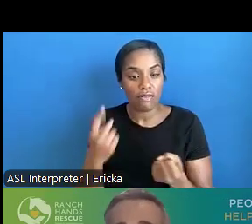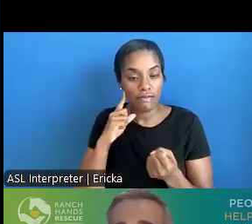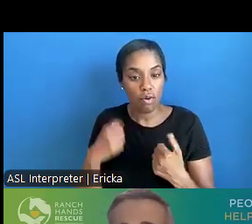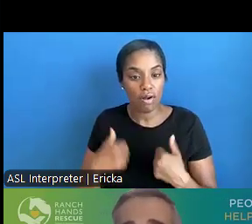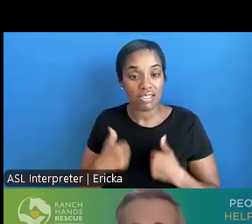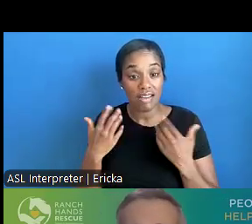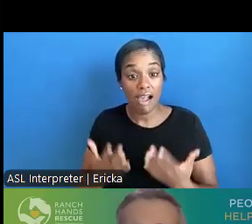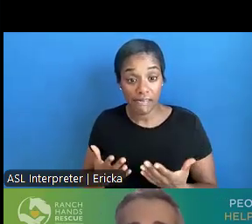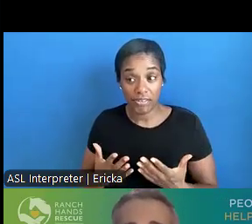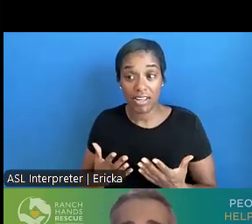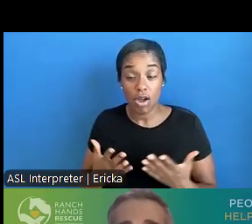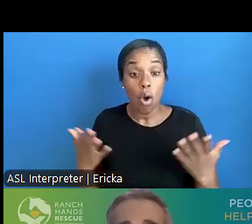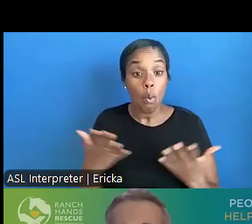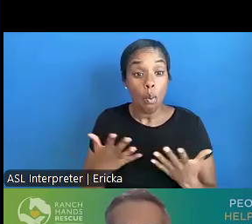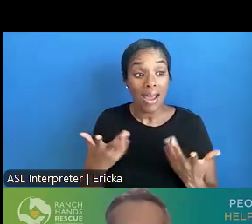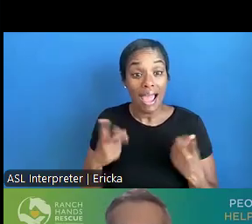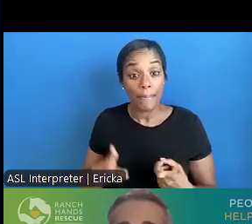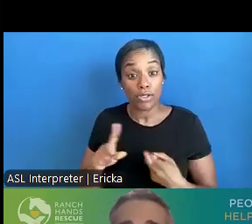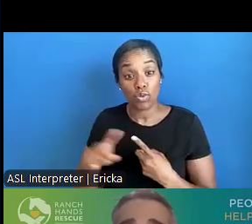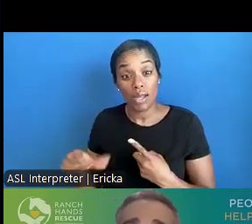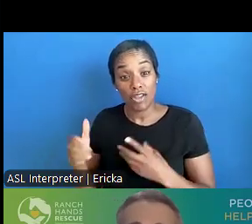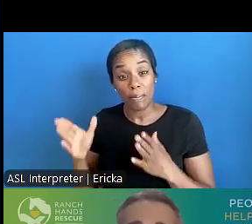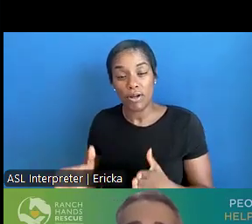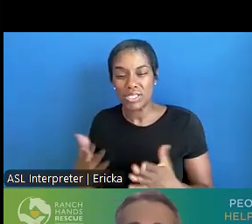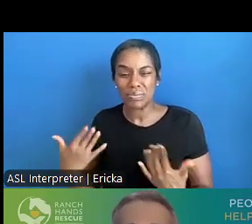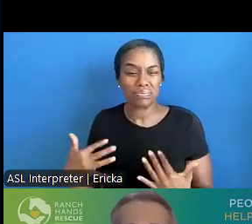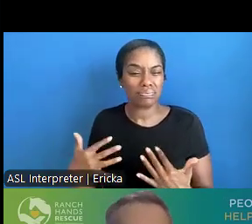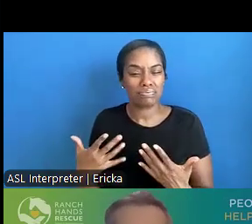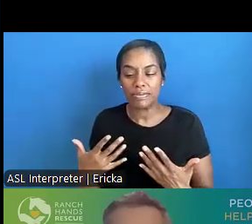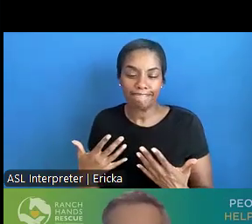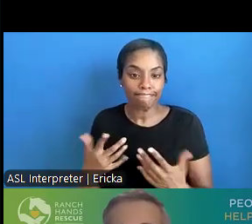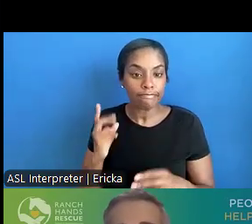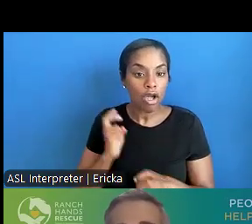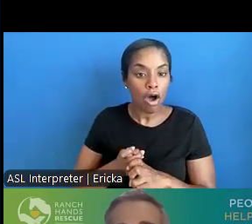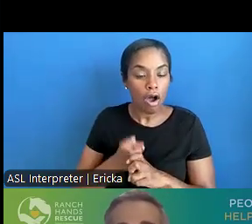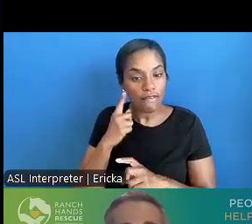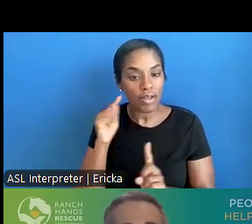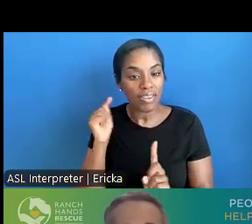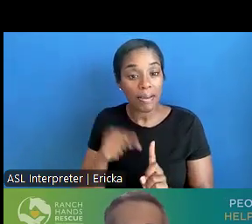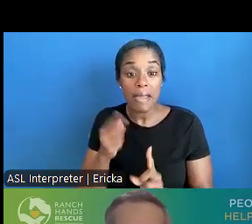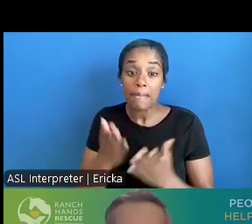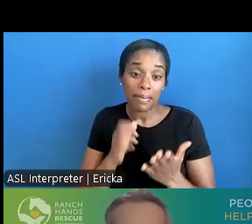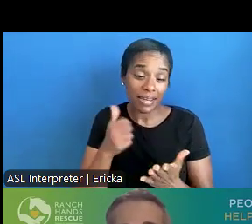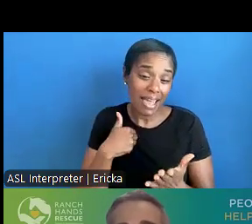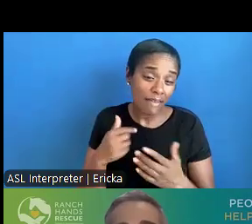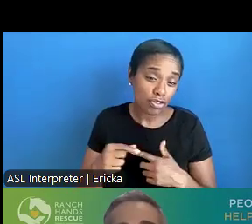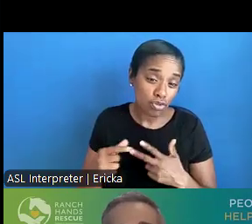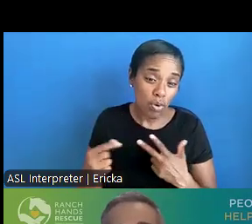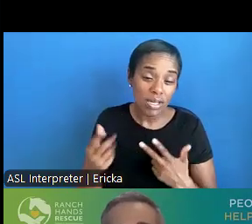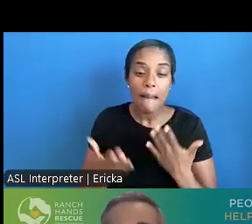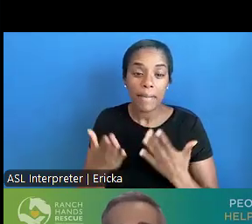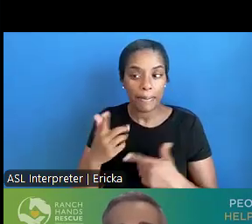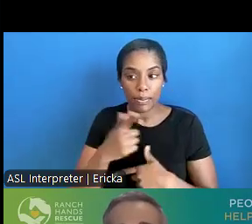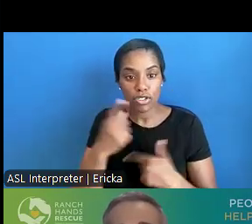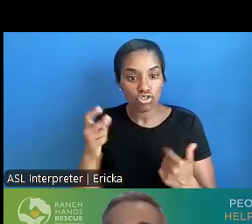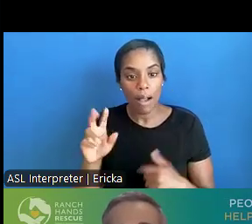to somebody else is the thing that haunts them the most. Even though they may not have had a choice, or it may have been a trauma reenactment